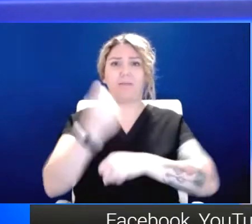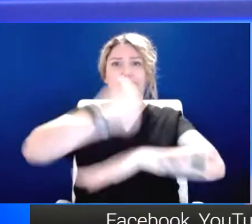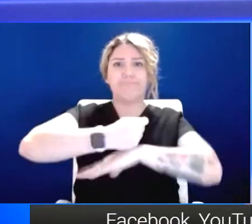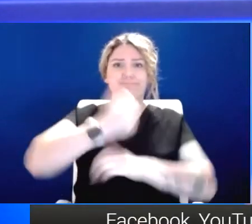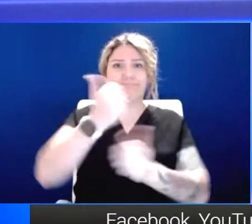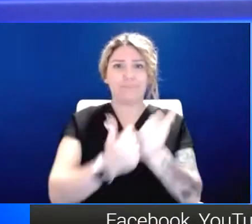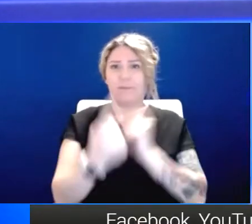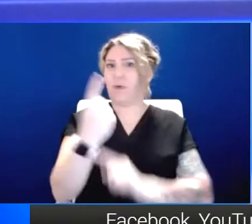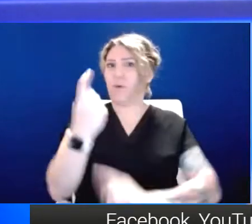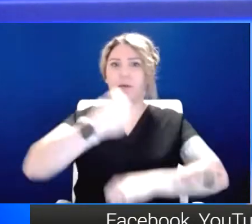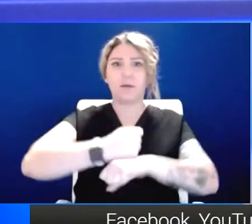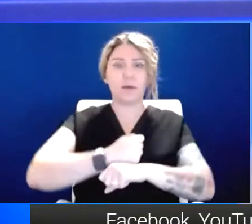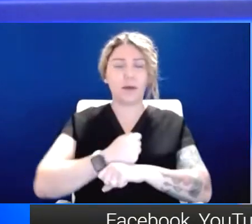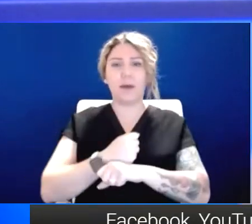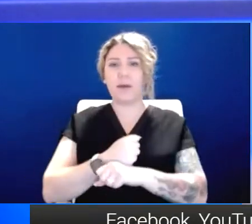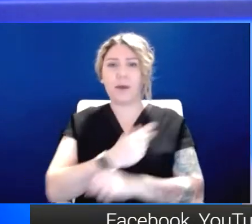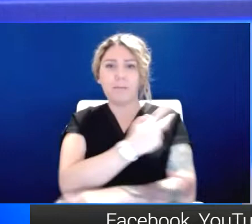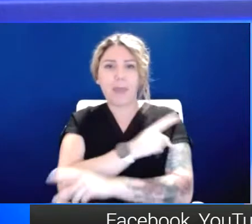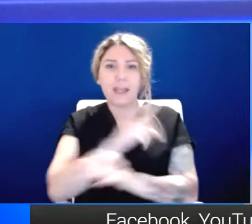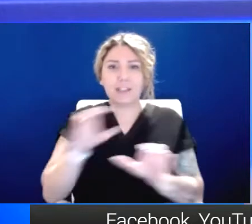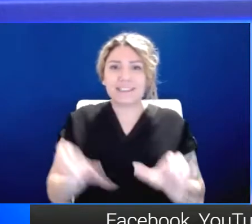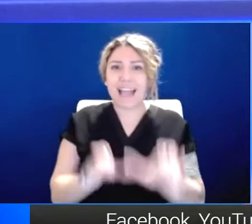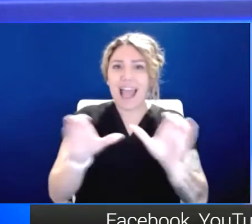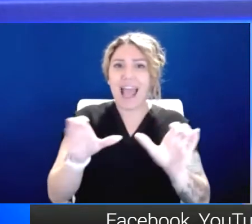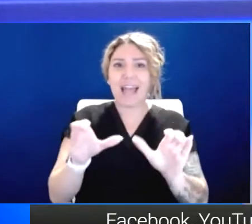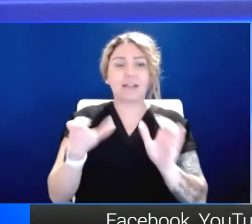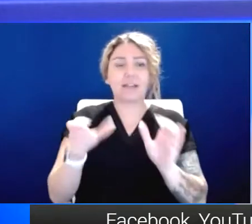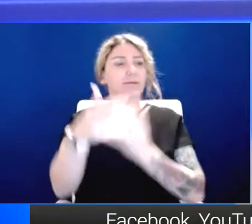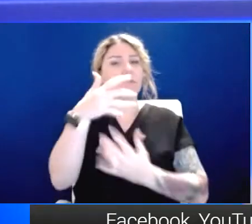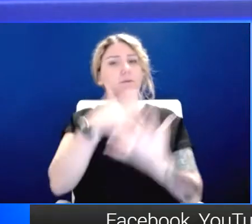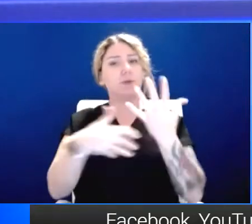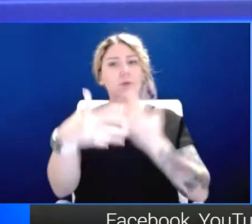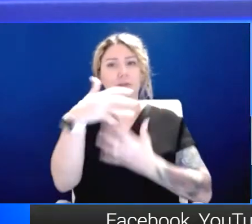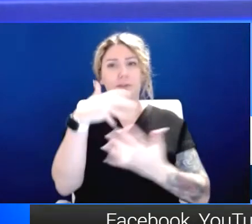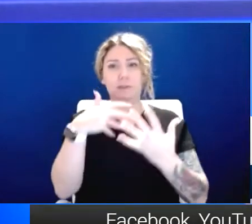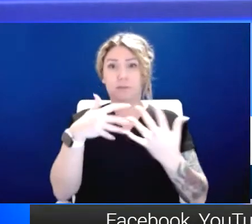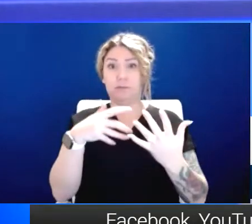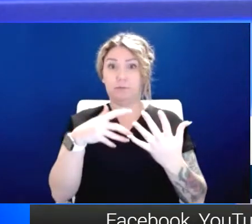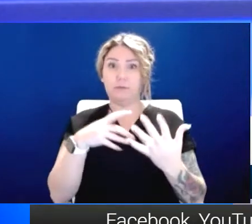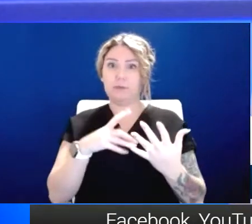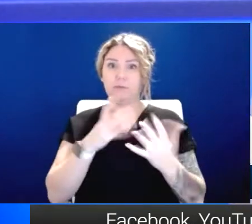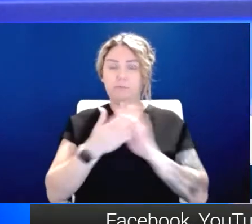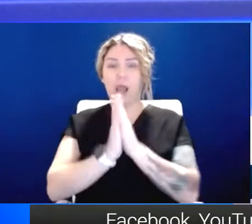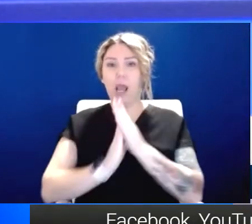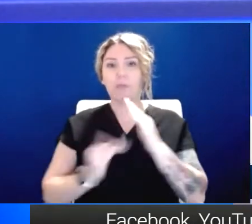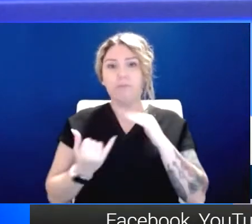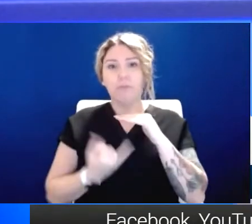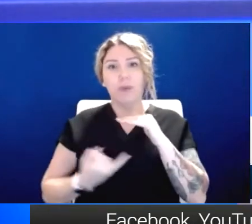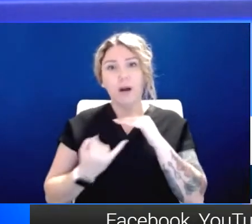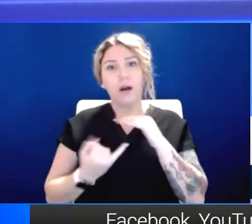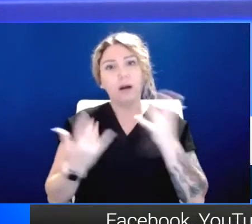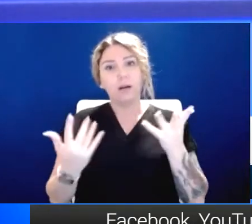who were active, who are socializing, basically went into a lockdown. And what we found is